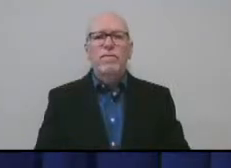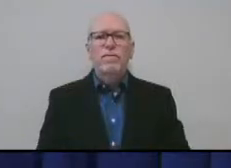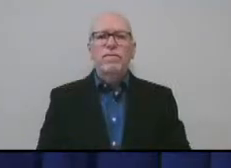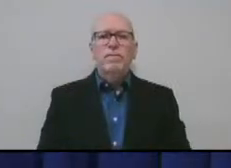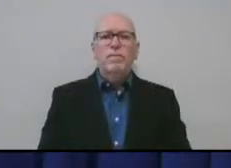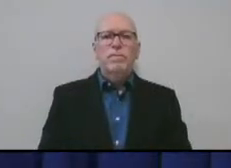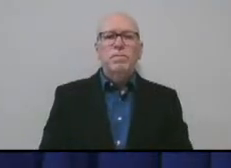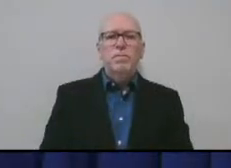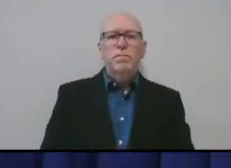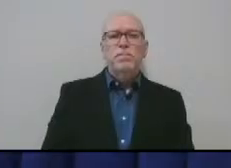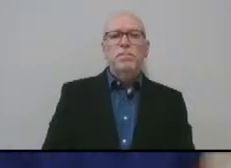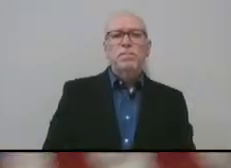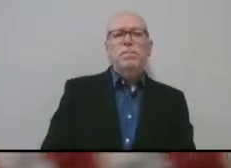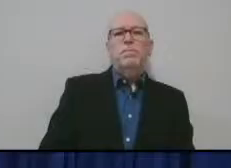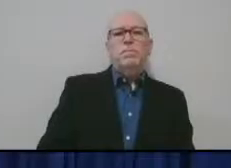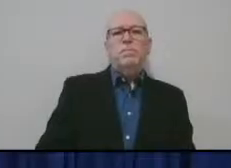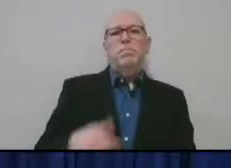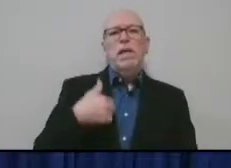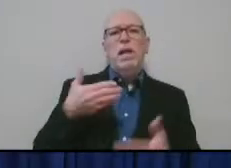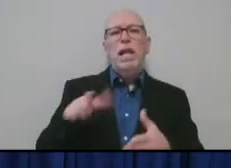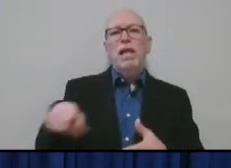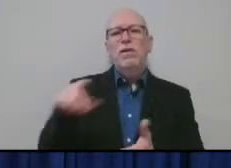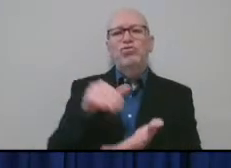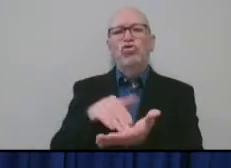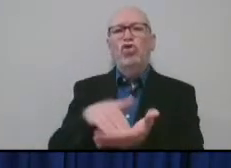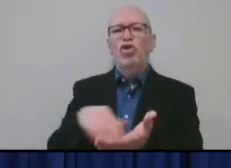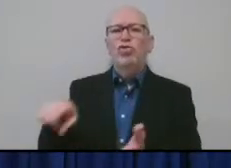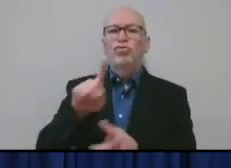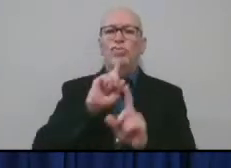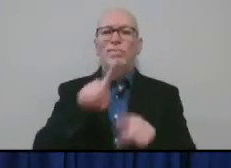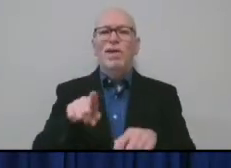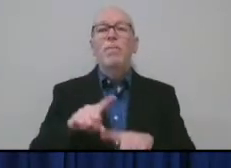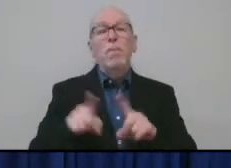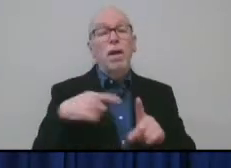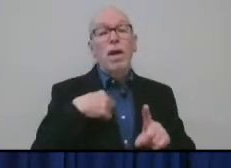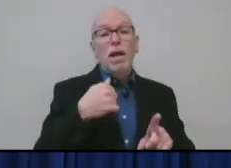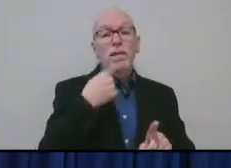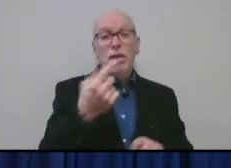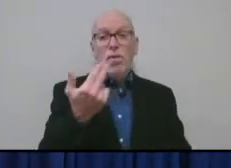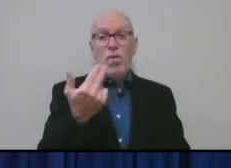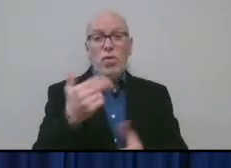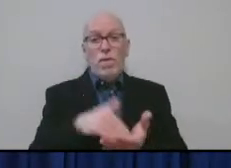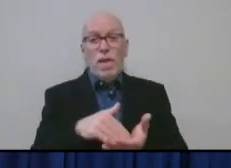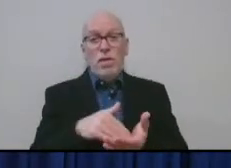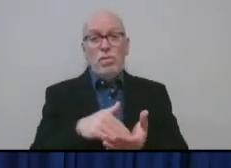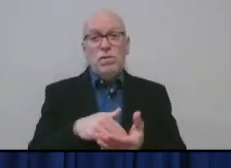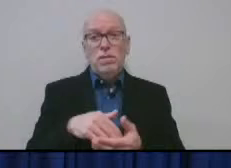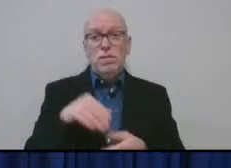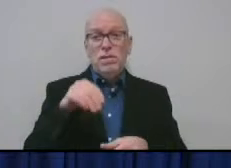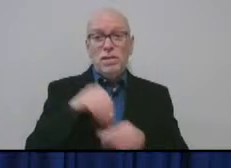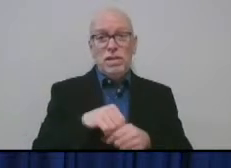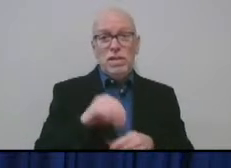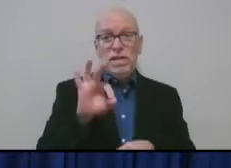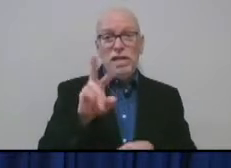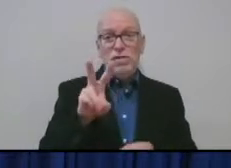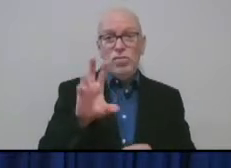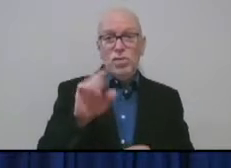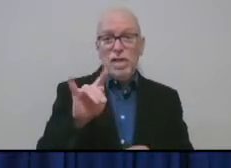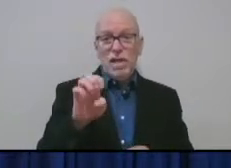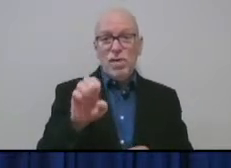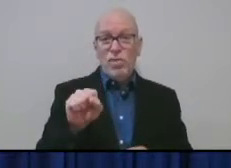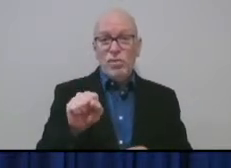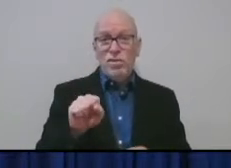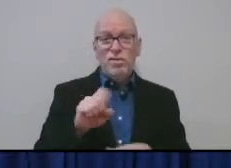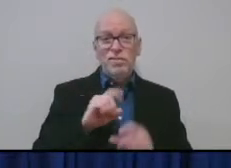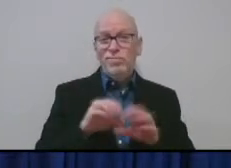I'll let the doctors give the clinical response, but I'll tell you that 13,000 over the course of 92 counties gets spread